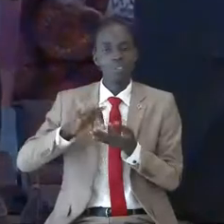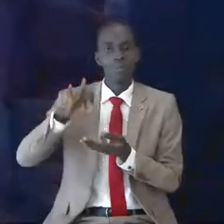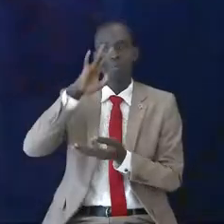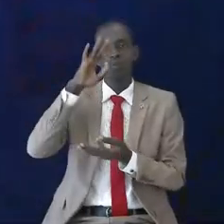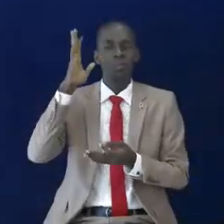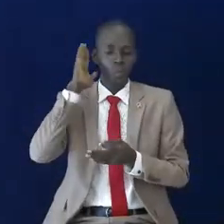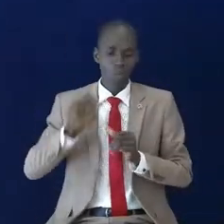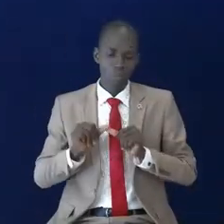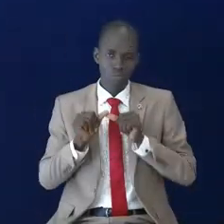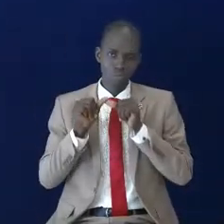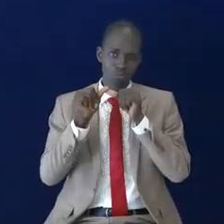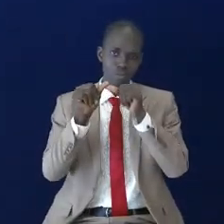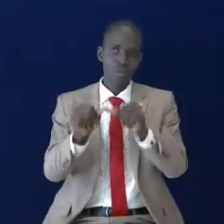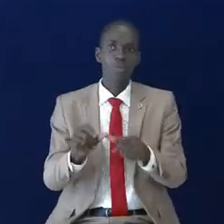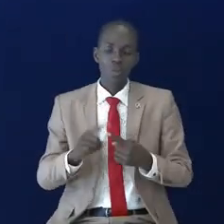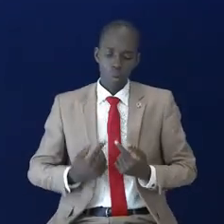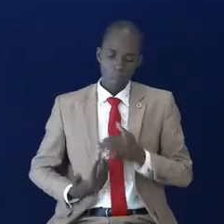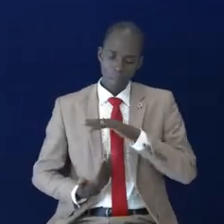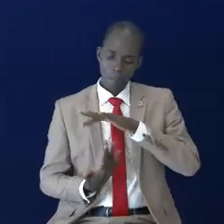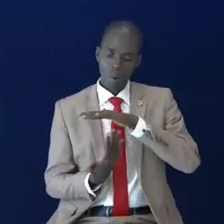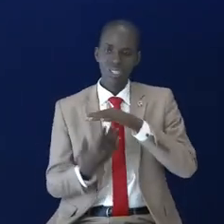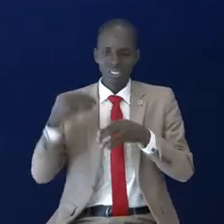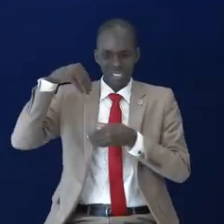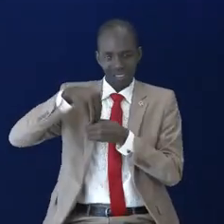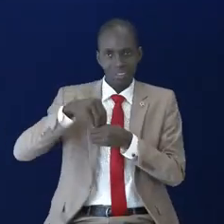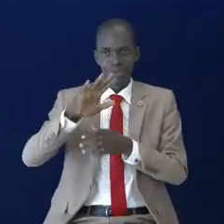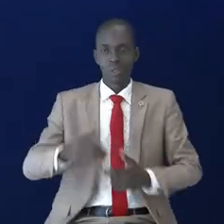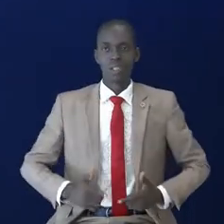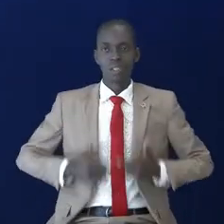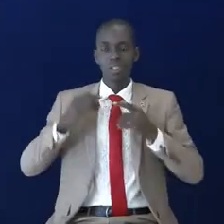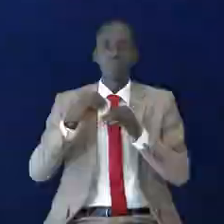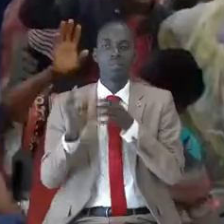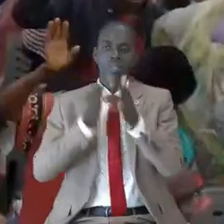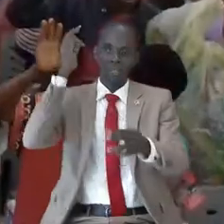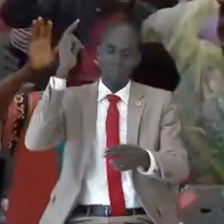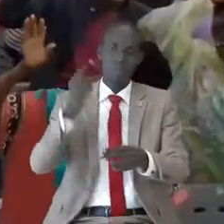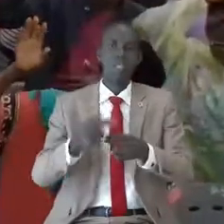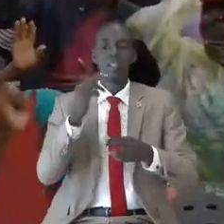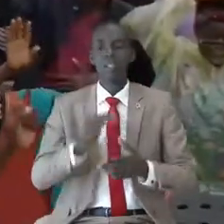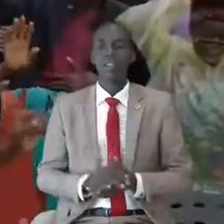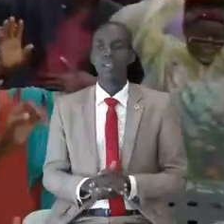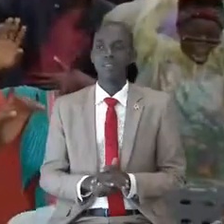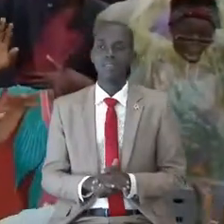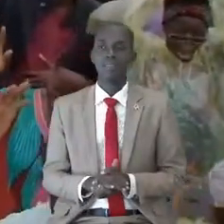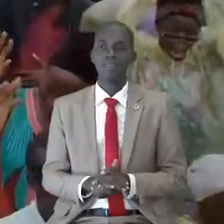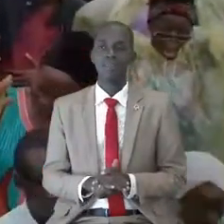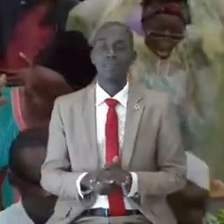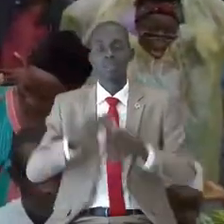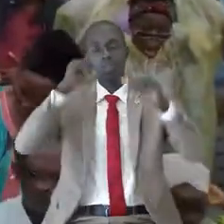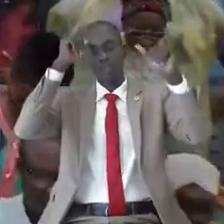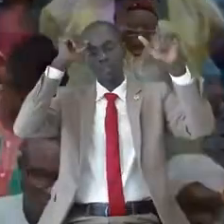will continue to burn inside your life in Jesus' name.